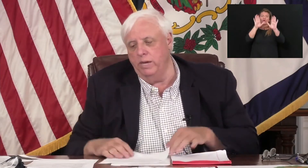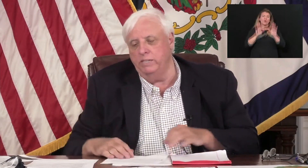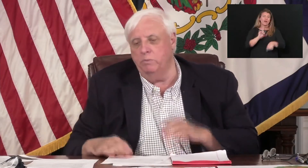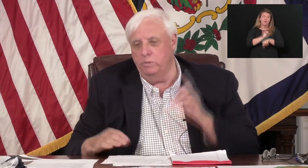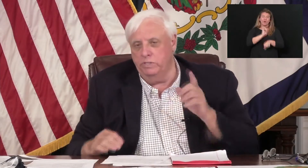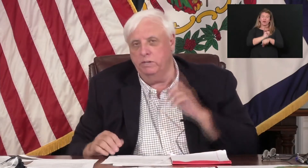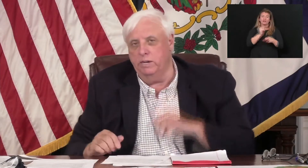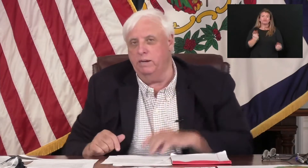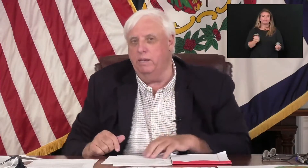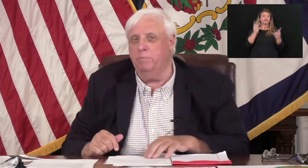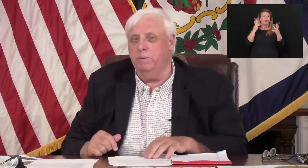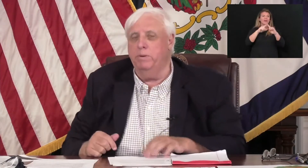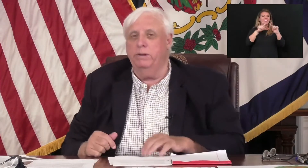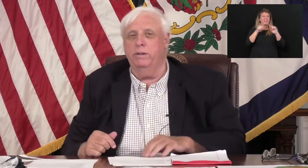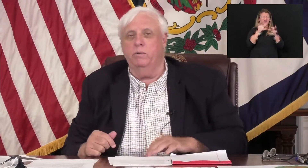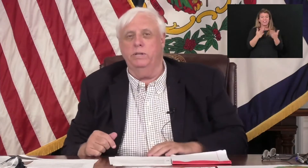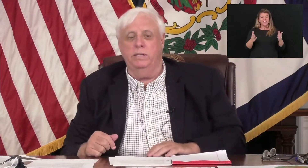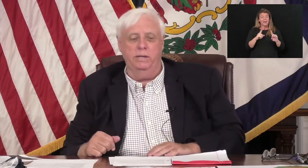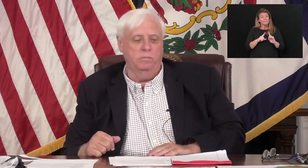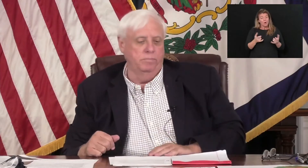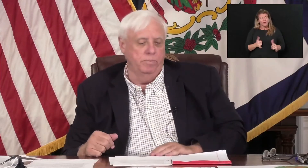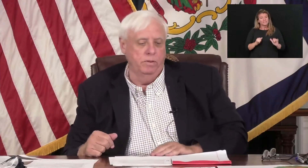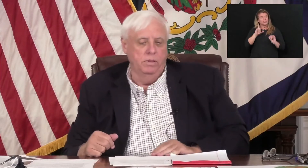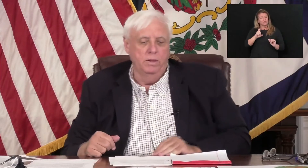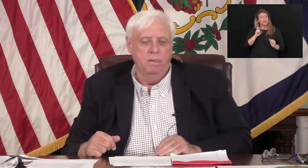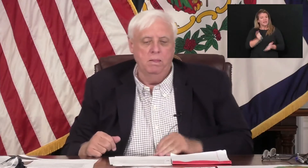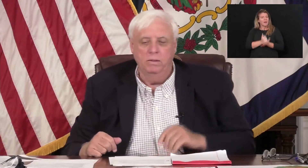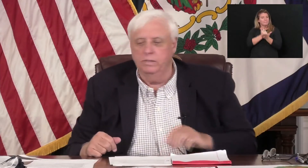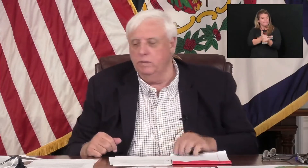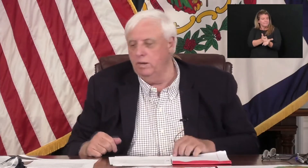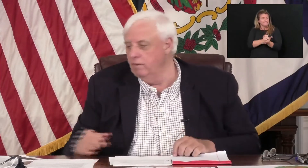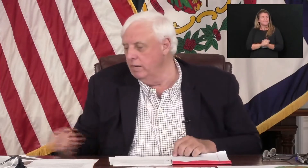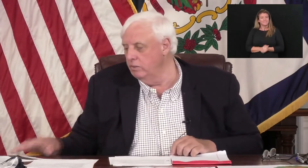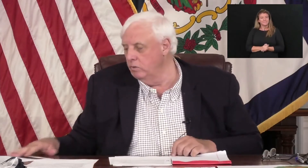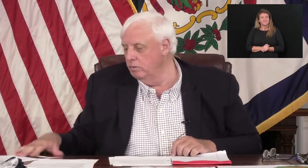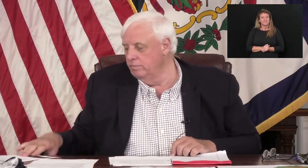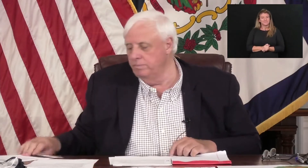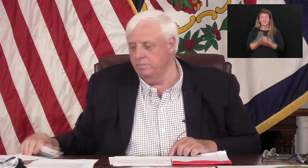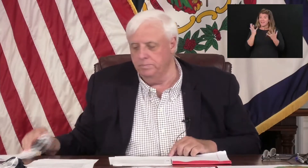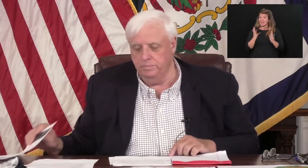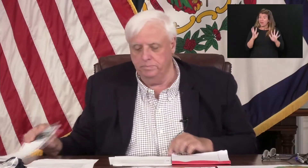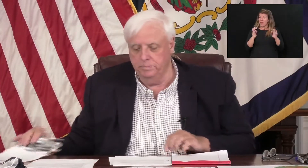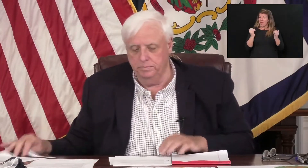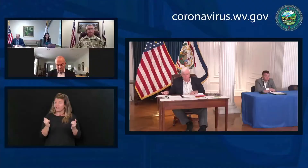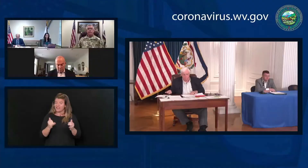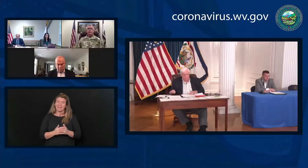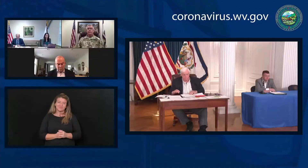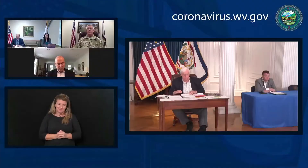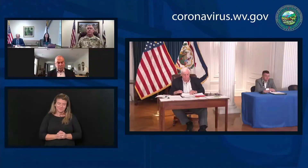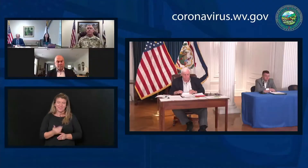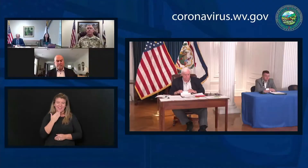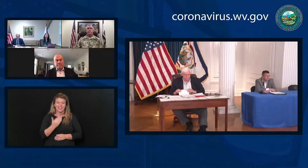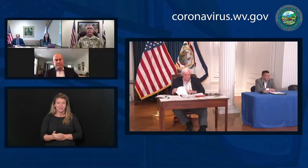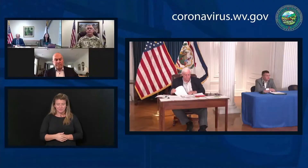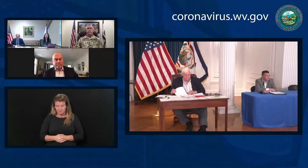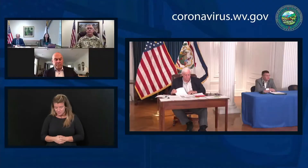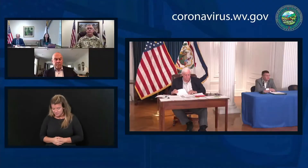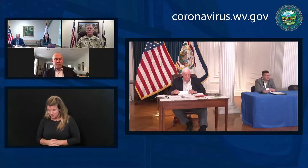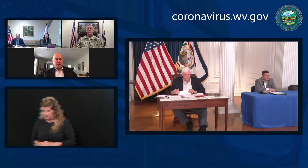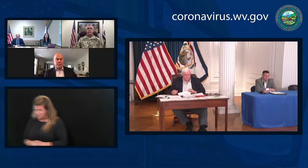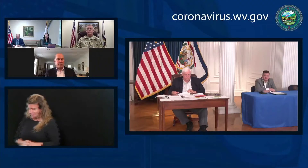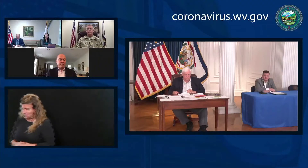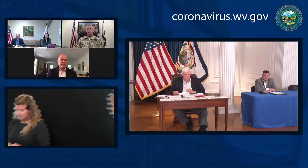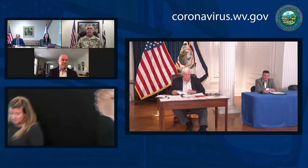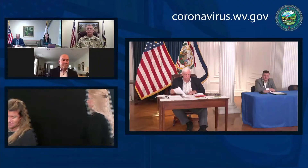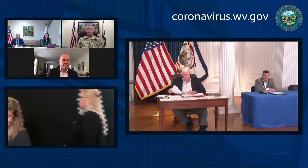many ways, but we still got a lot of people out there that we need to help. That's all I got, Jordan. All right, thank you, Governor. Let's now go to Dr. Clay